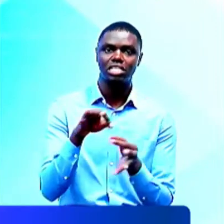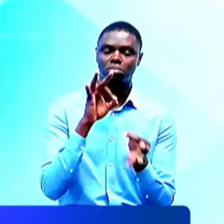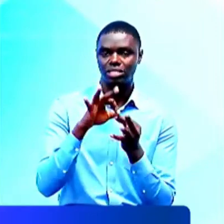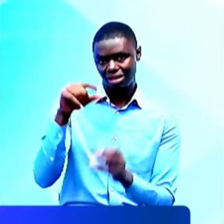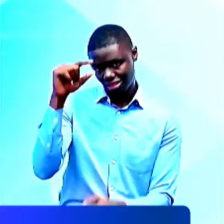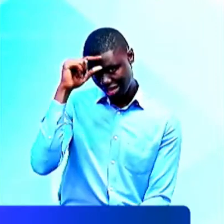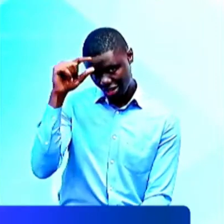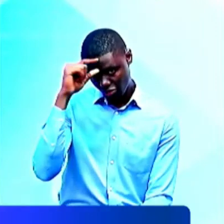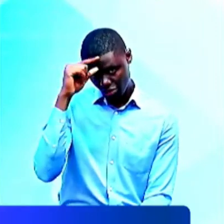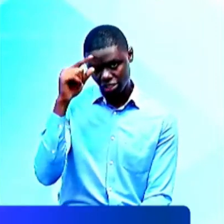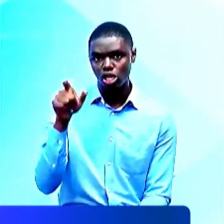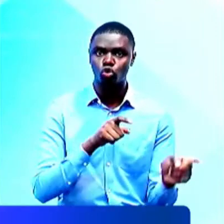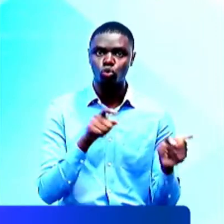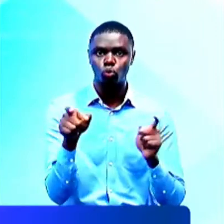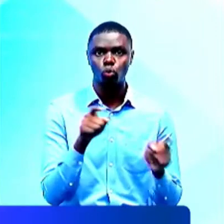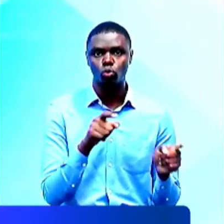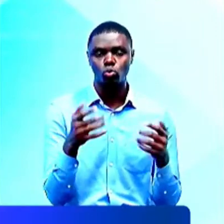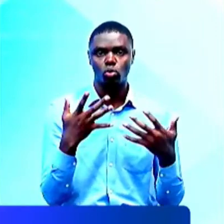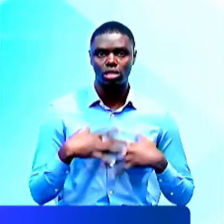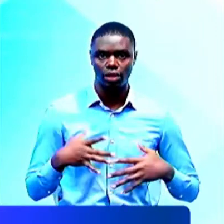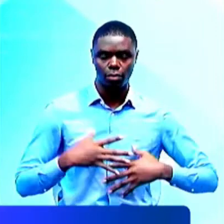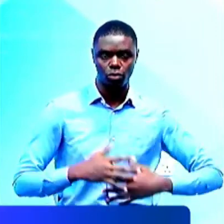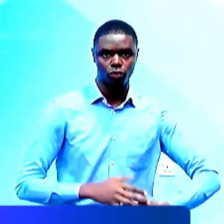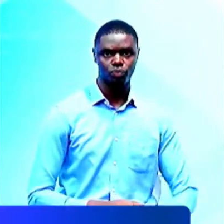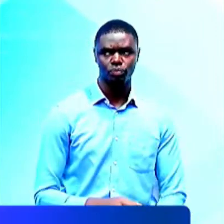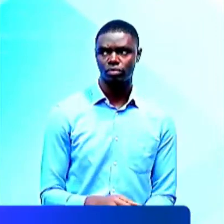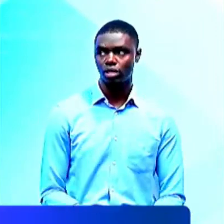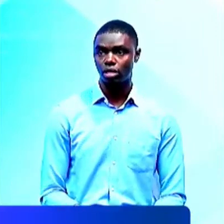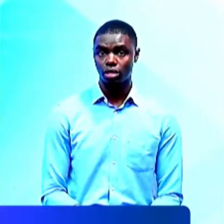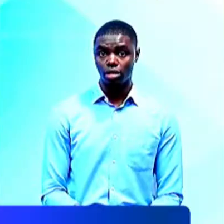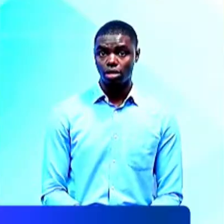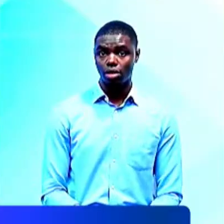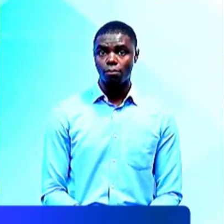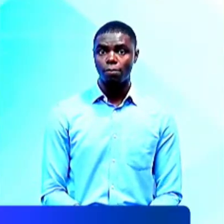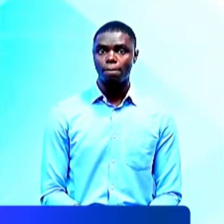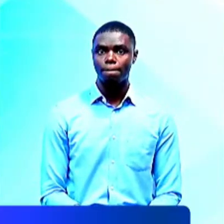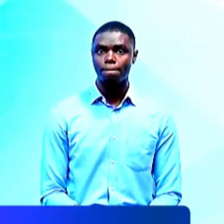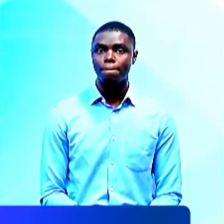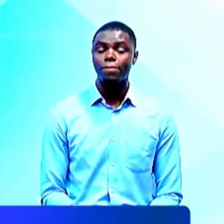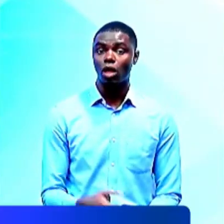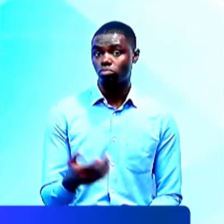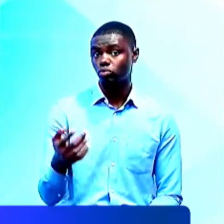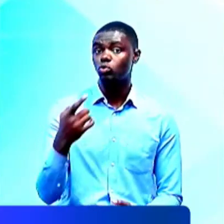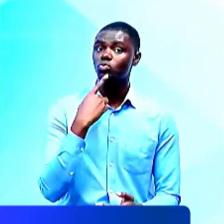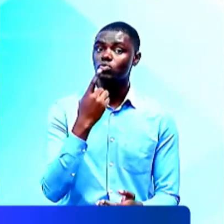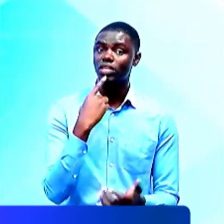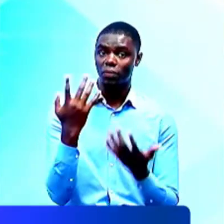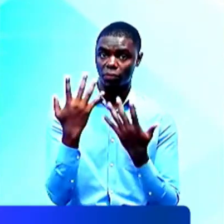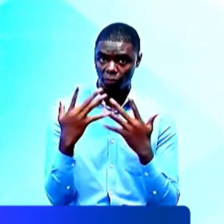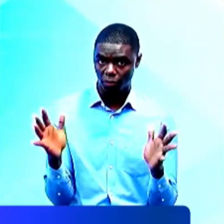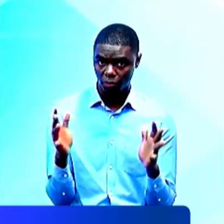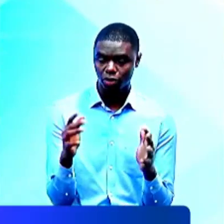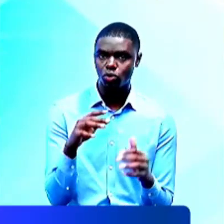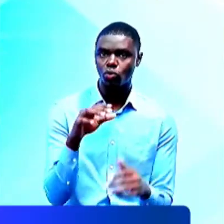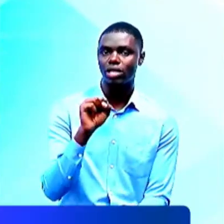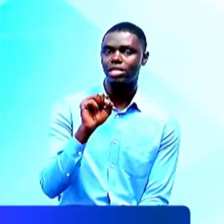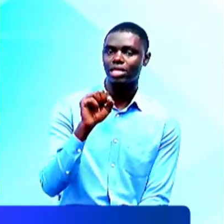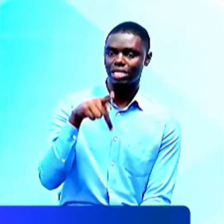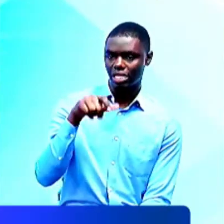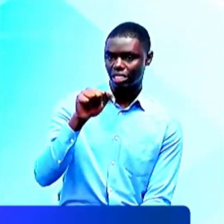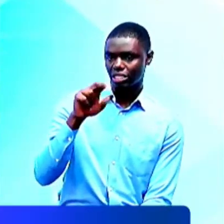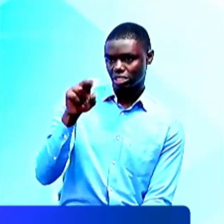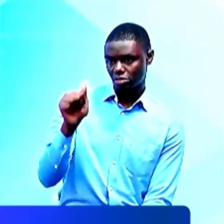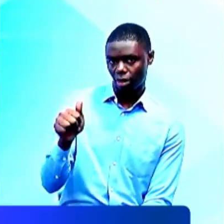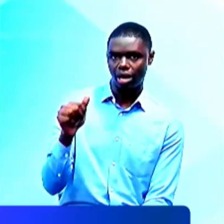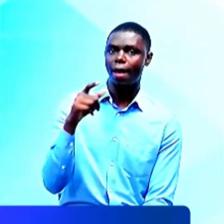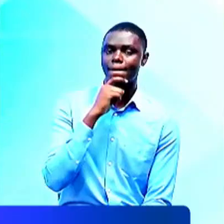government, to control these people. Yeah. Yeah. Given that you've said that you are the spanner boy of the government,